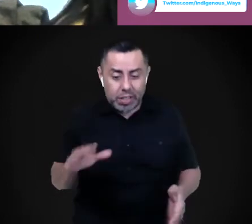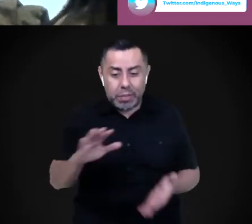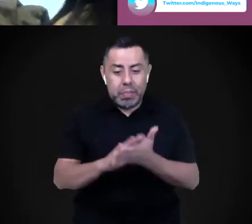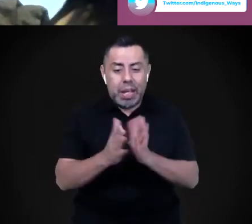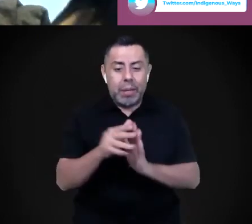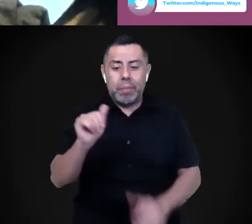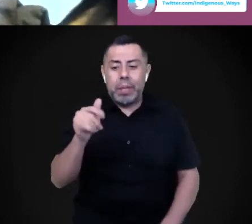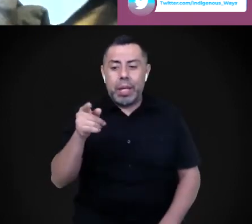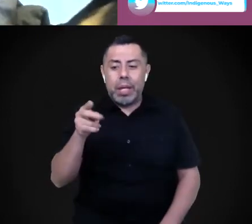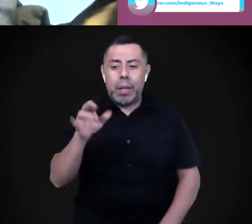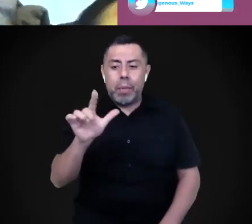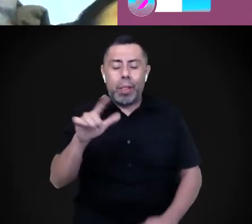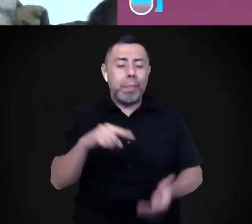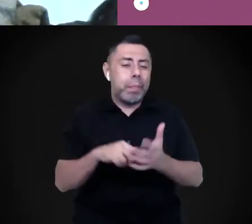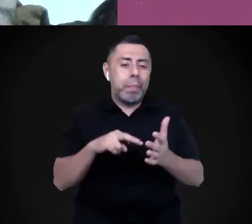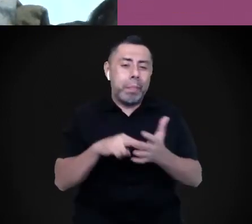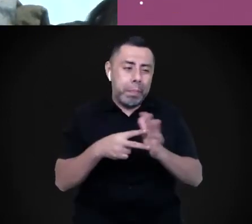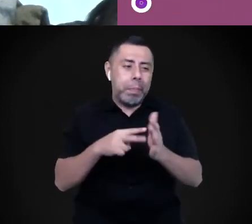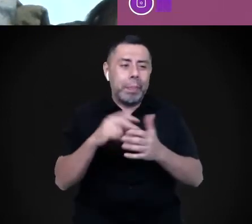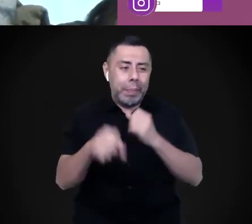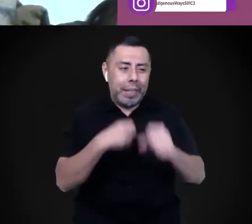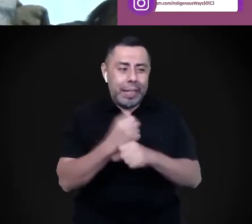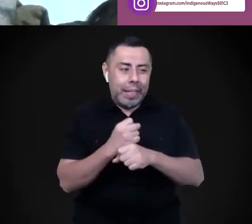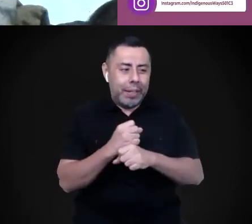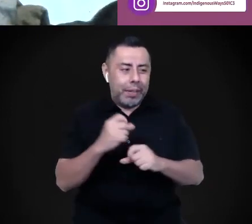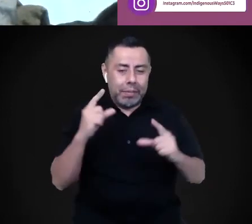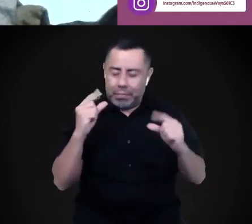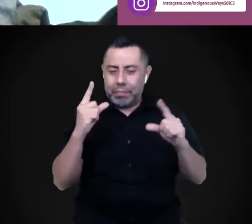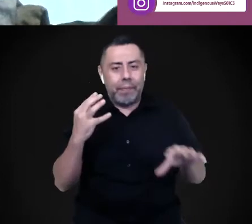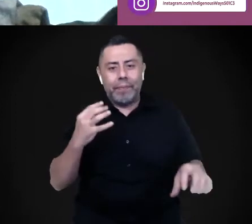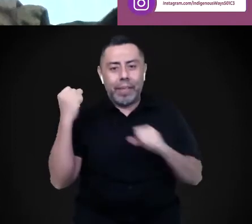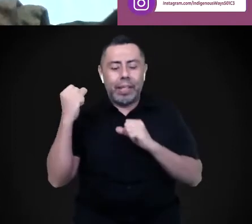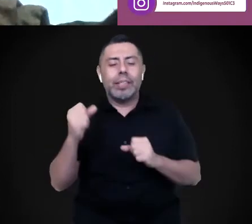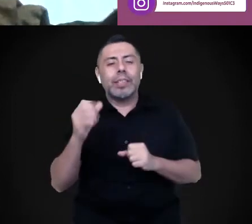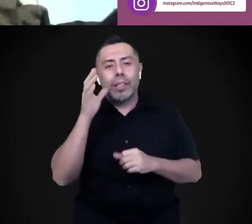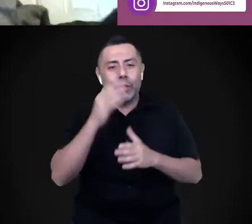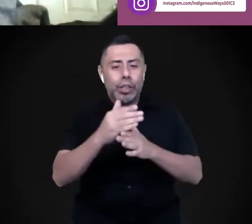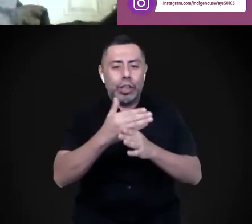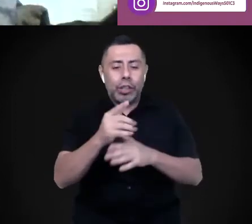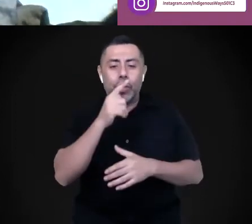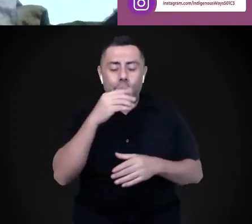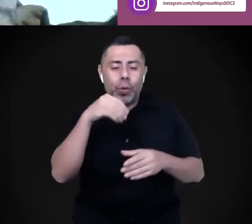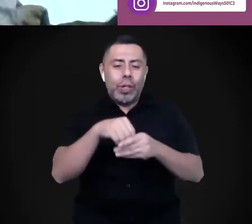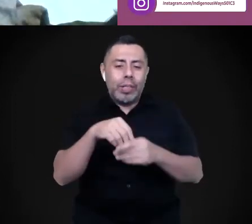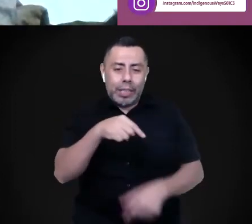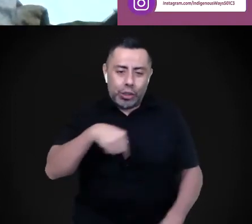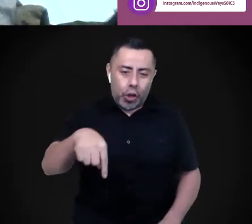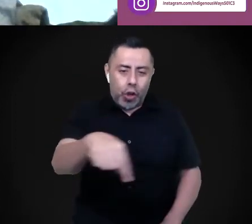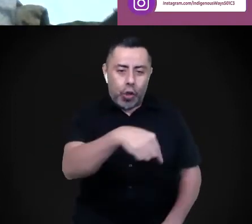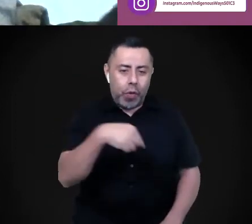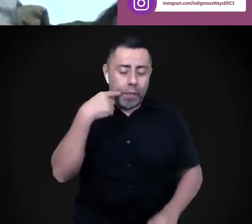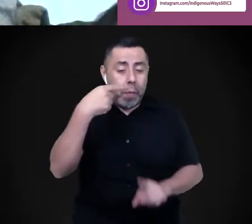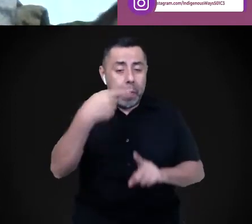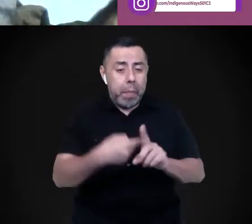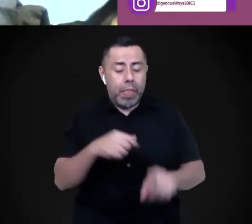fast. And so what we wanted to do is share with who's coming into the circle in the month of April